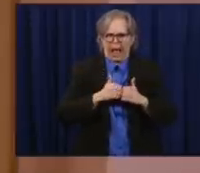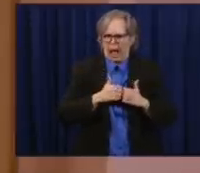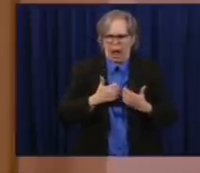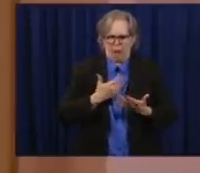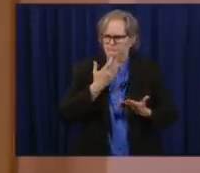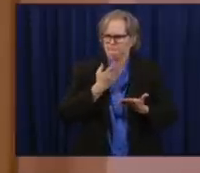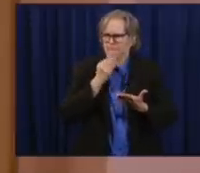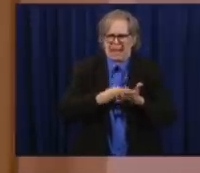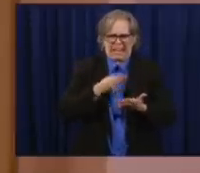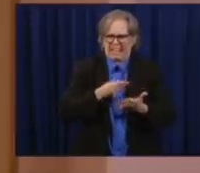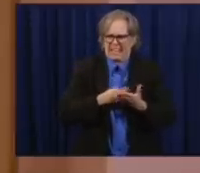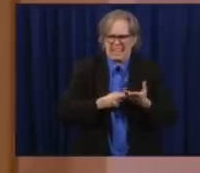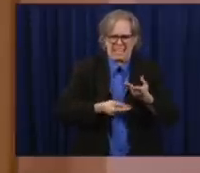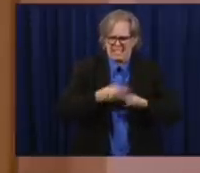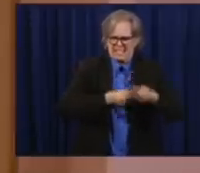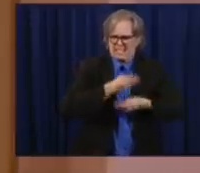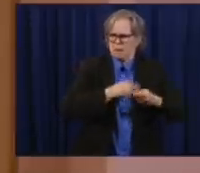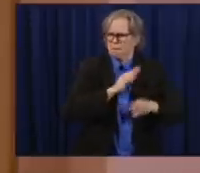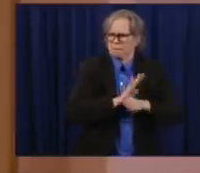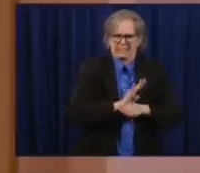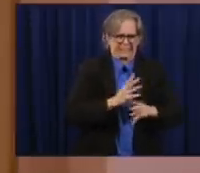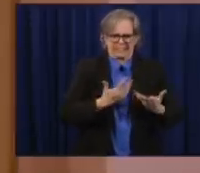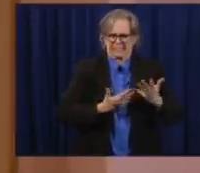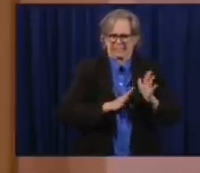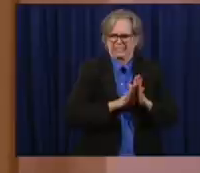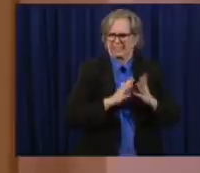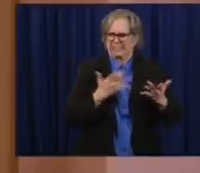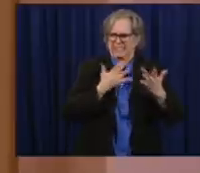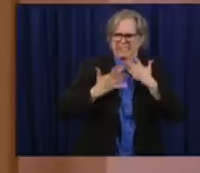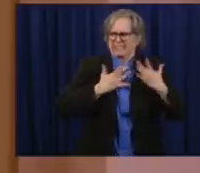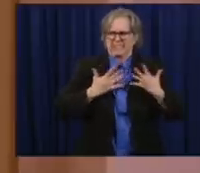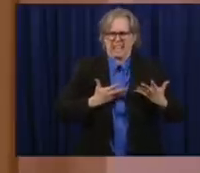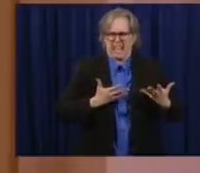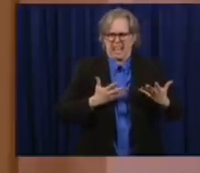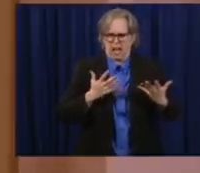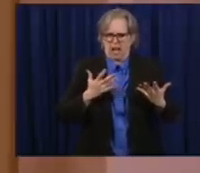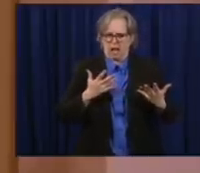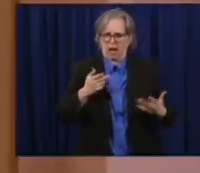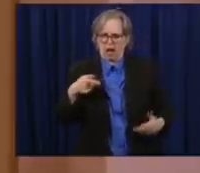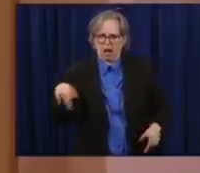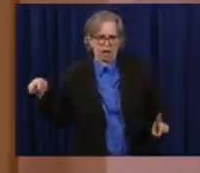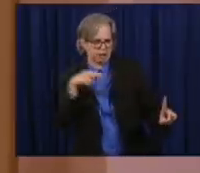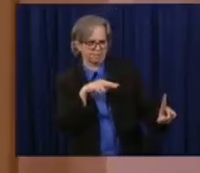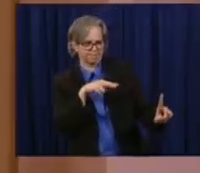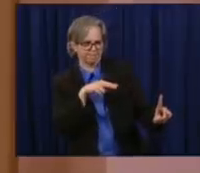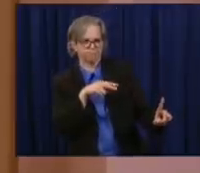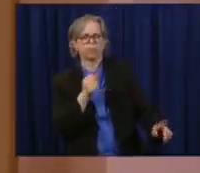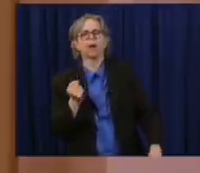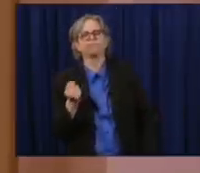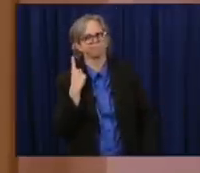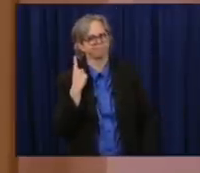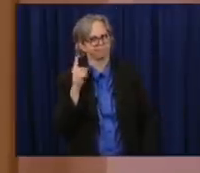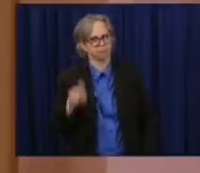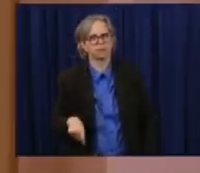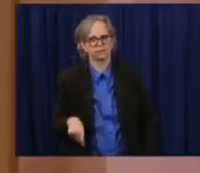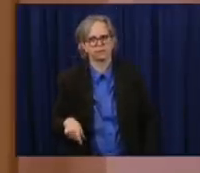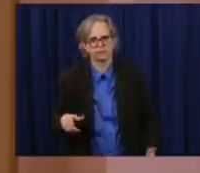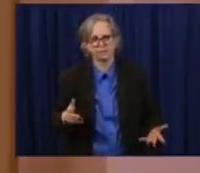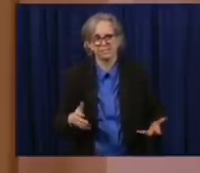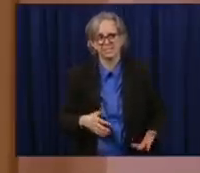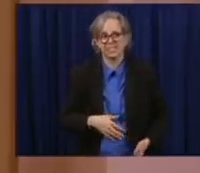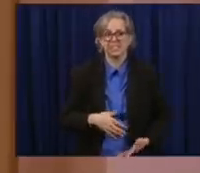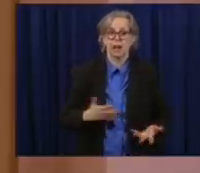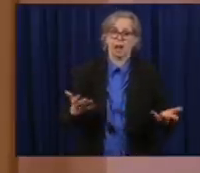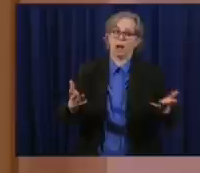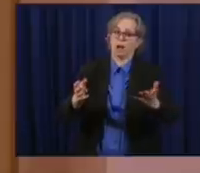pandemic from an economic point of view. And we need to understand every one of those issues as well. And then obviously the vulnerable